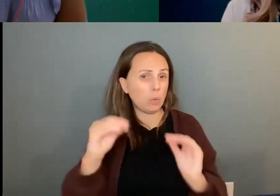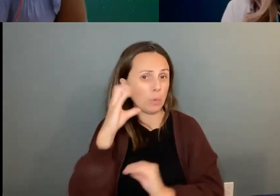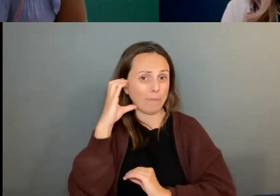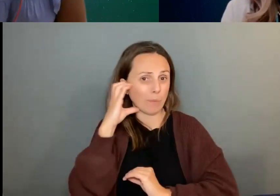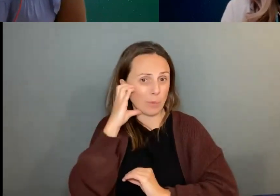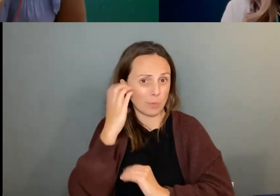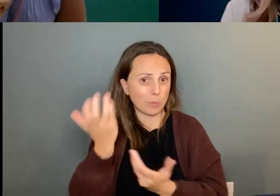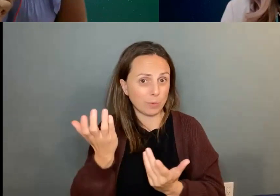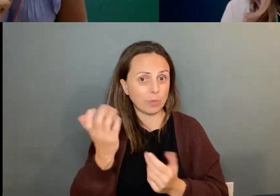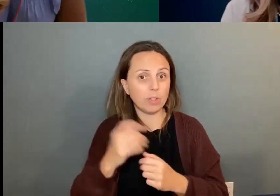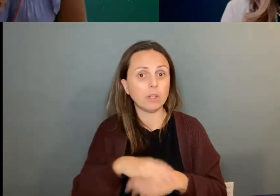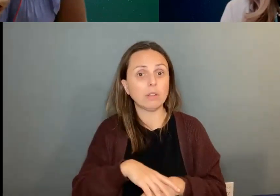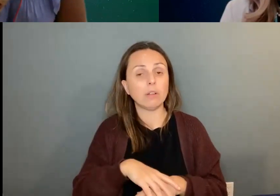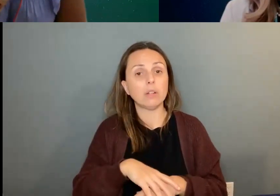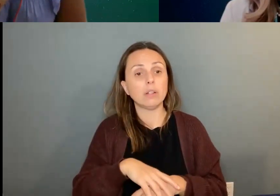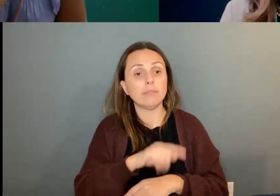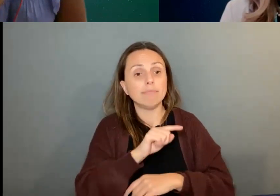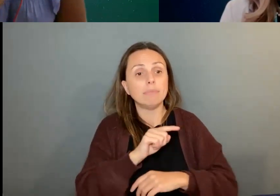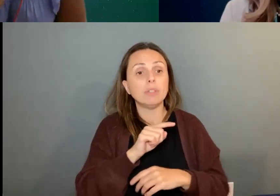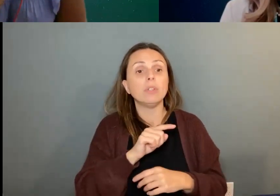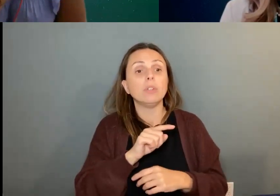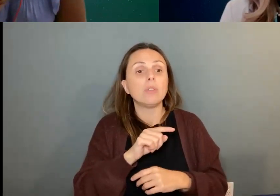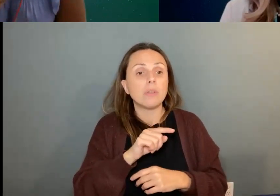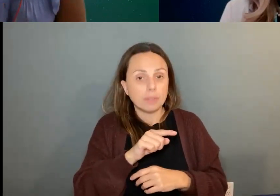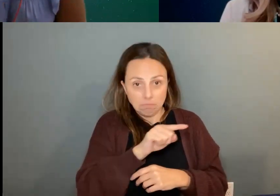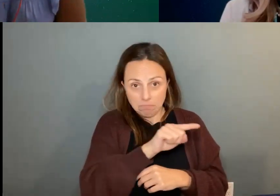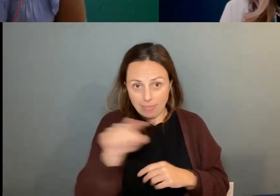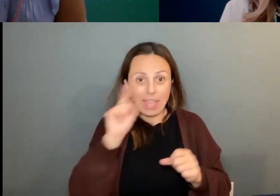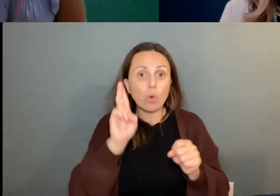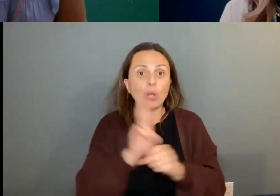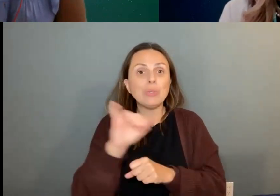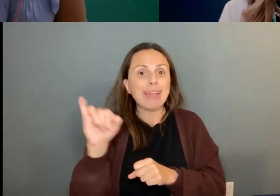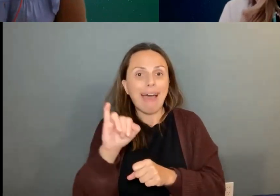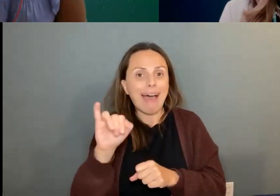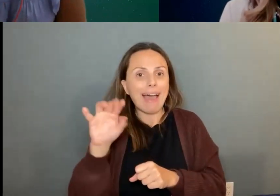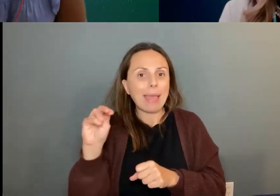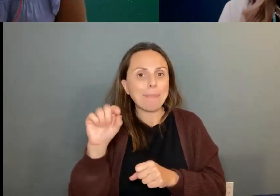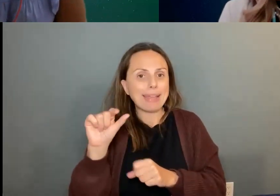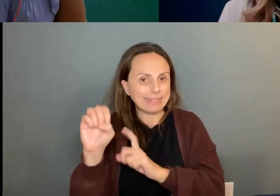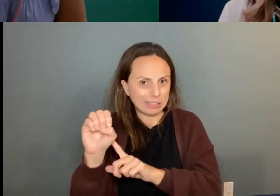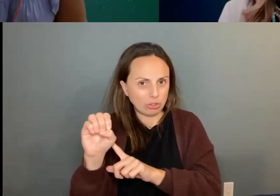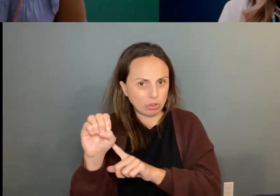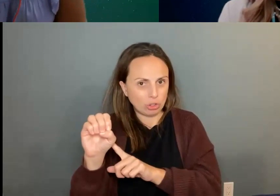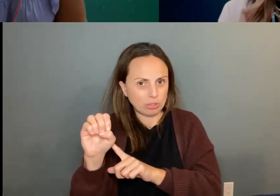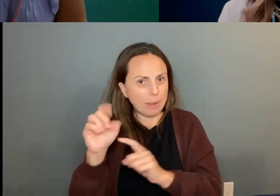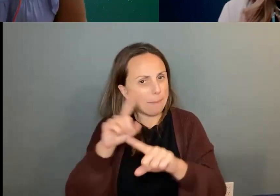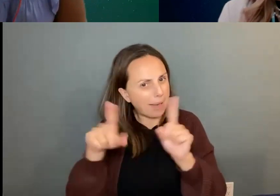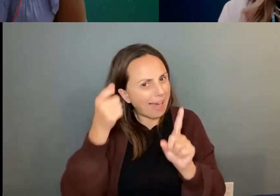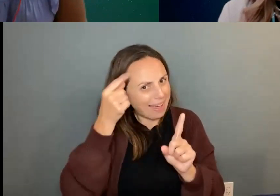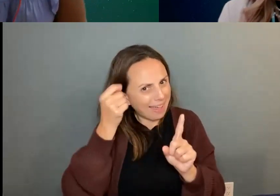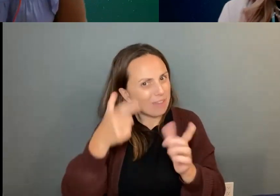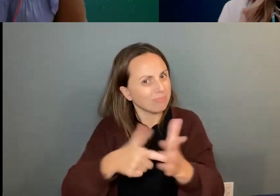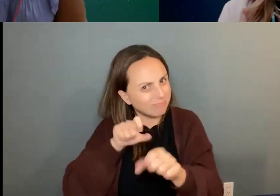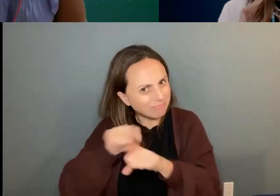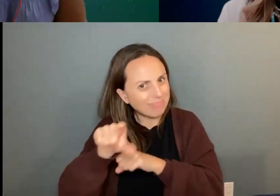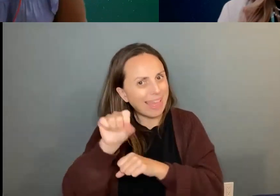phone. And so they want to be able to use iMessage to do it. But I think it has to come through as an